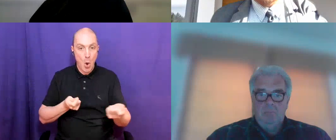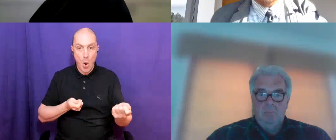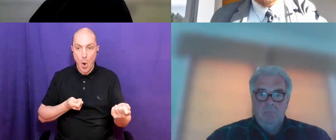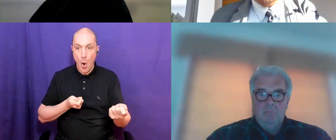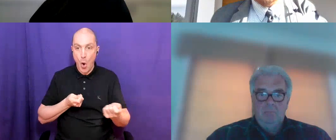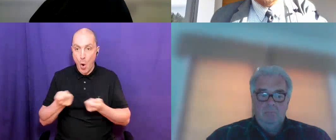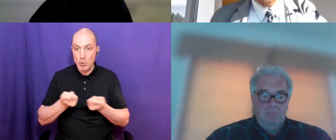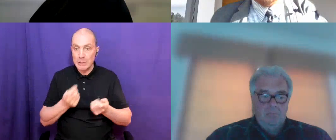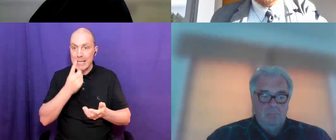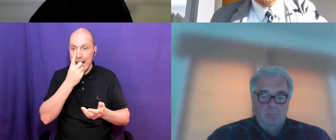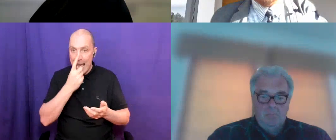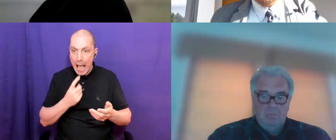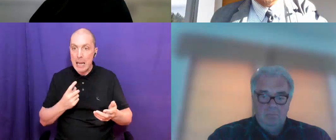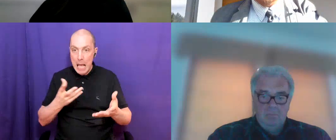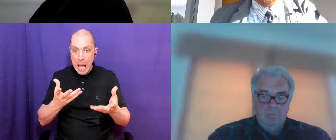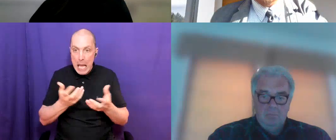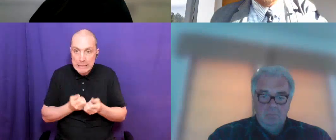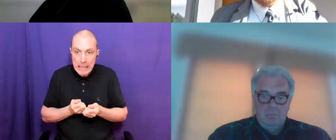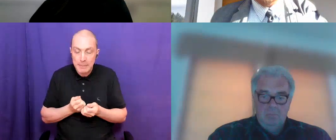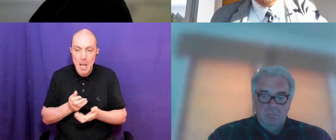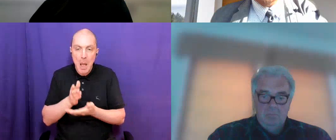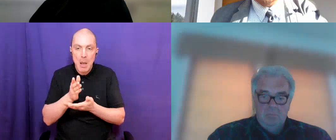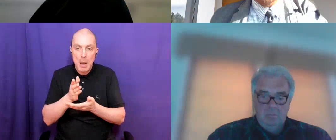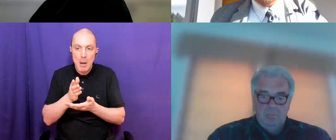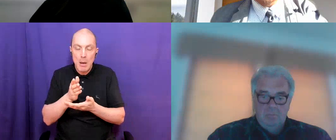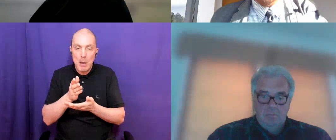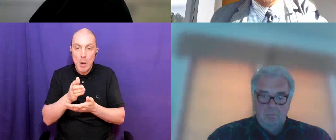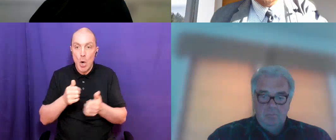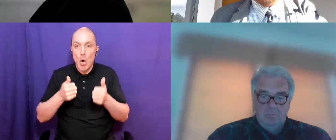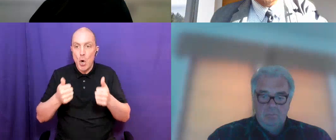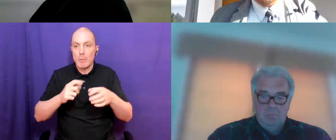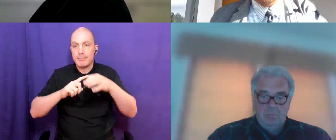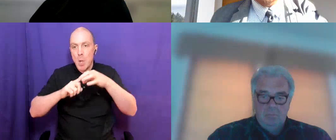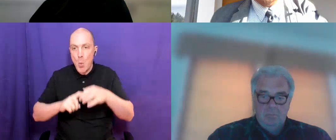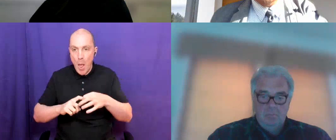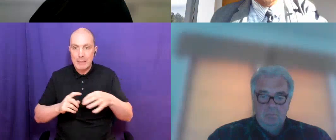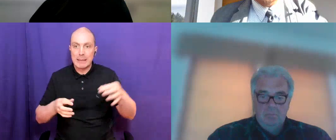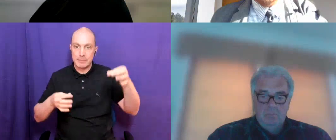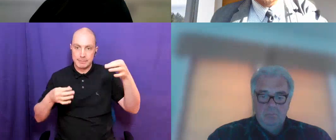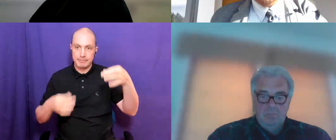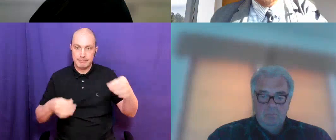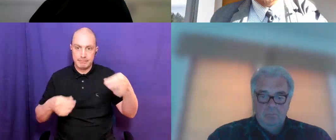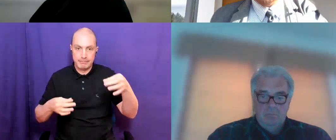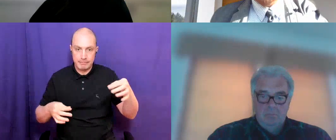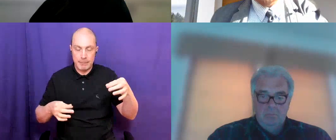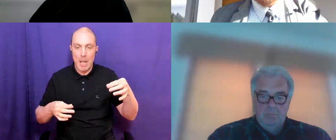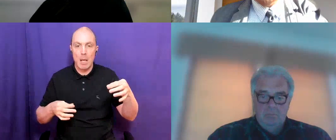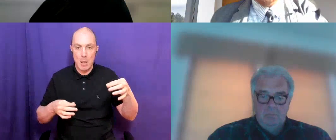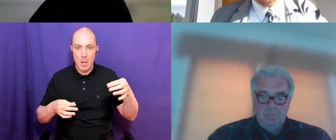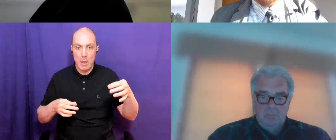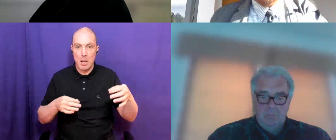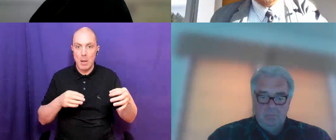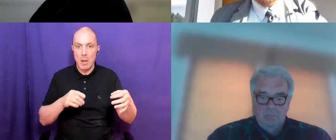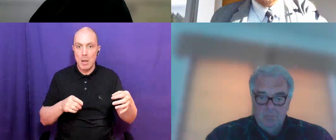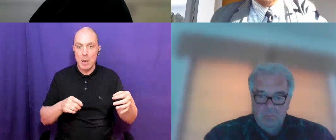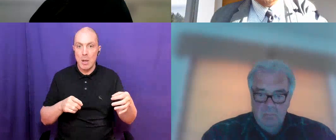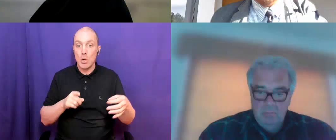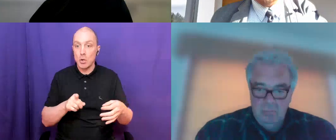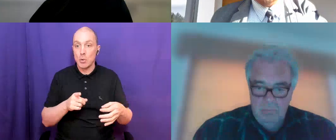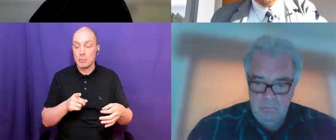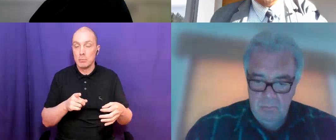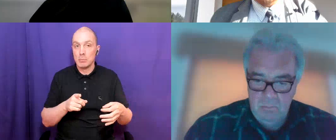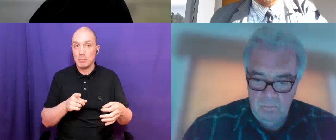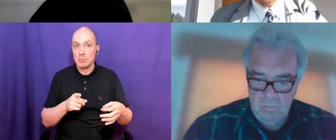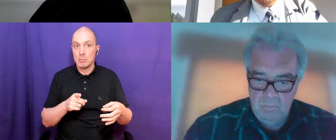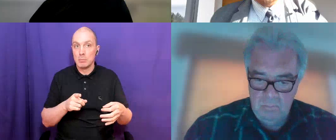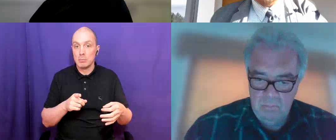papers, including partial acceptance due to a break in sequence. So for example, if you get 1, 2, 4, 5, then 1